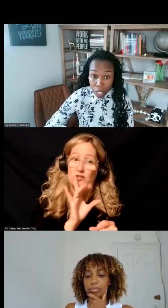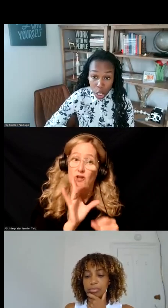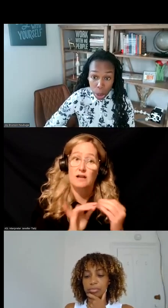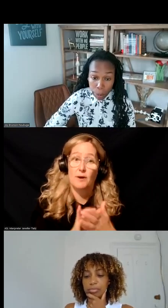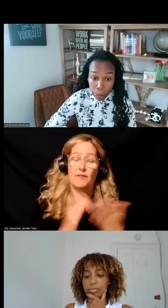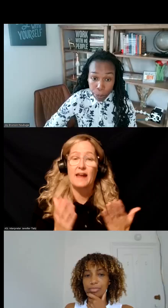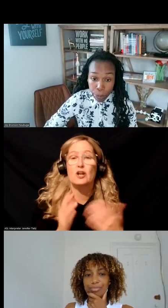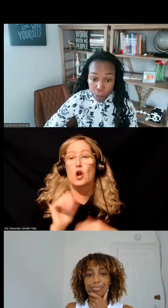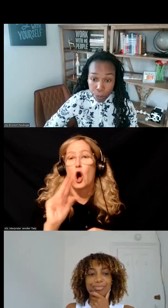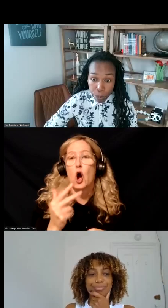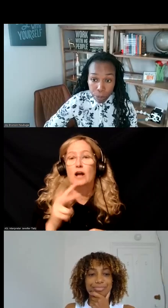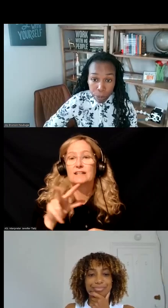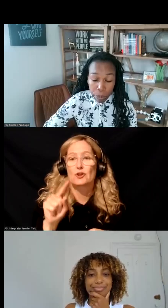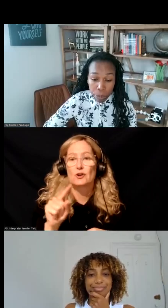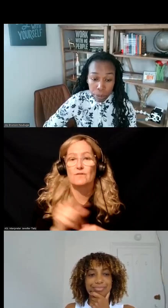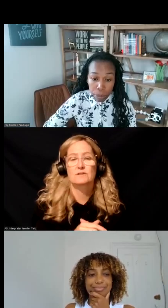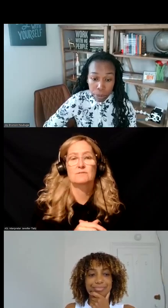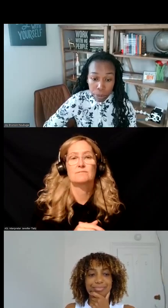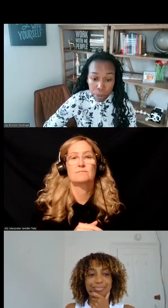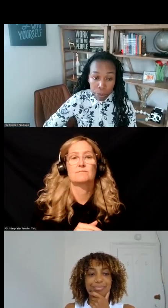August 31st.